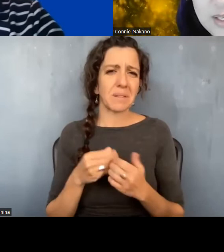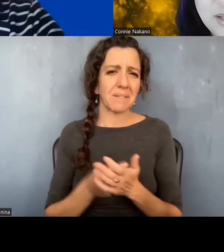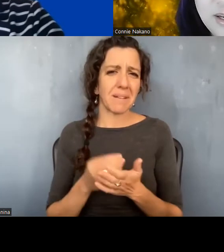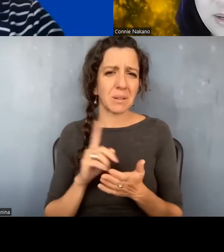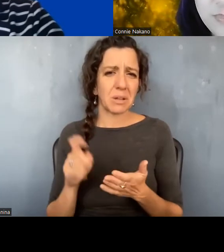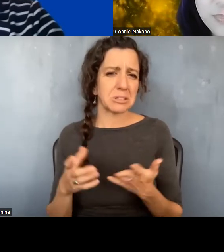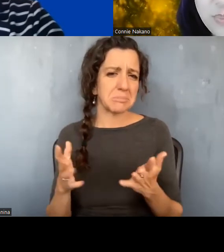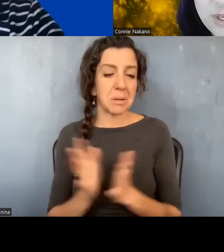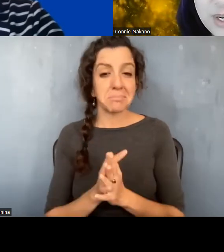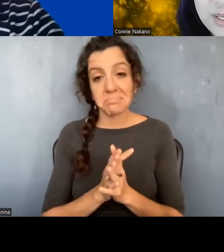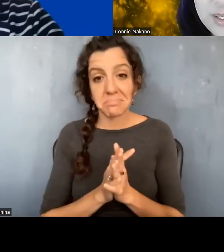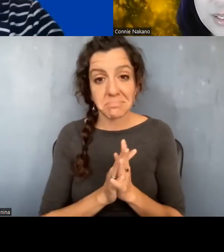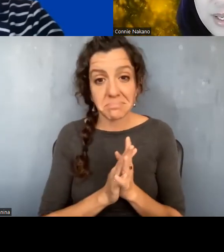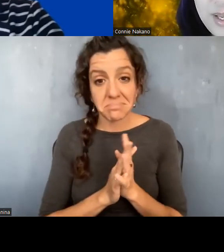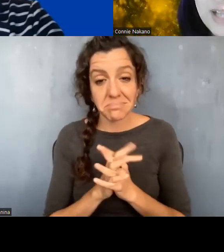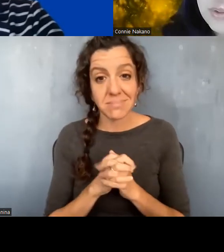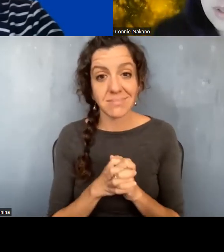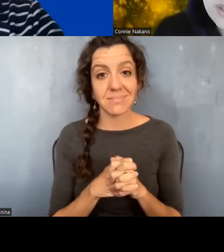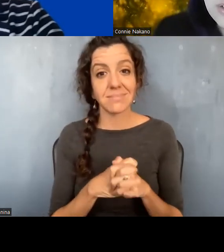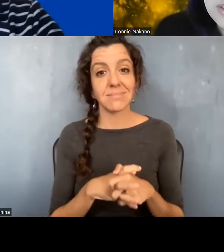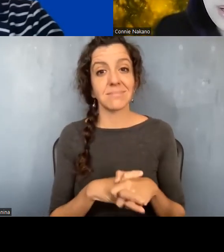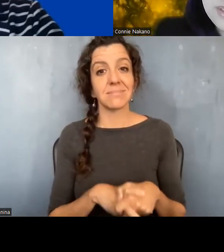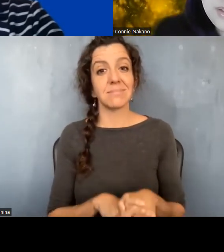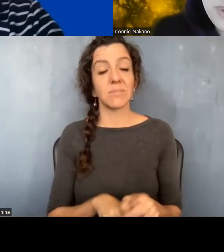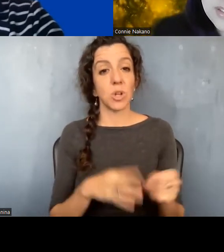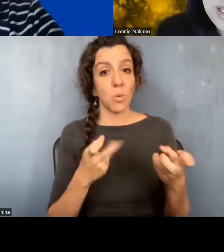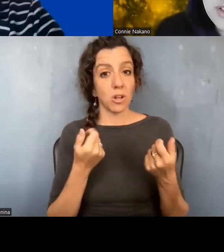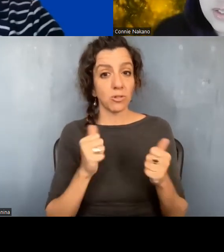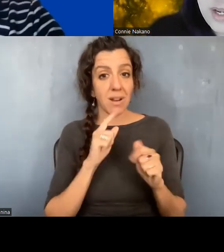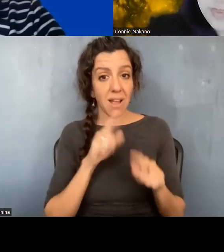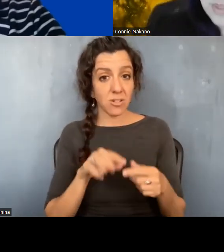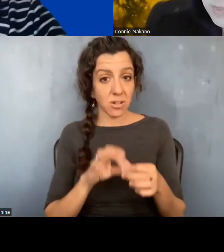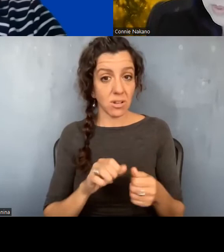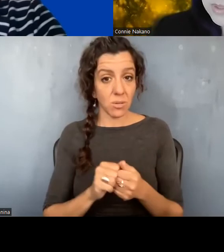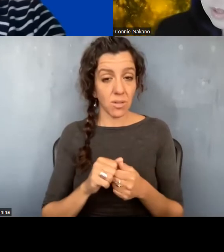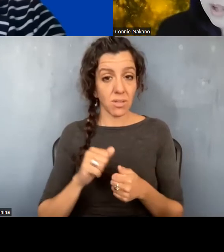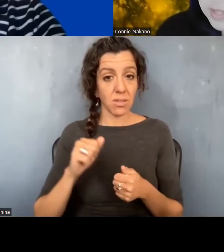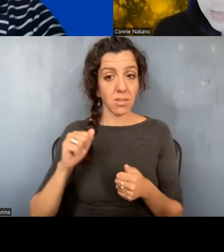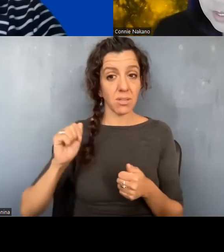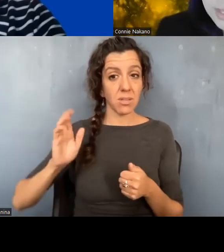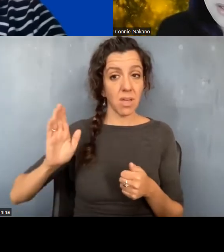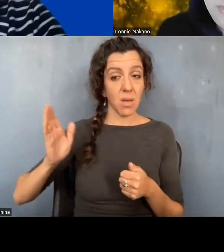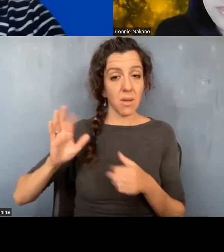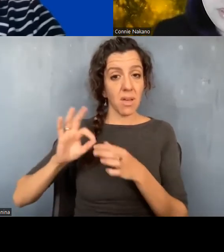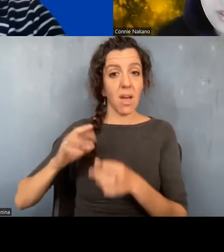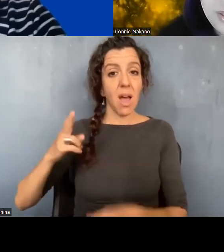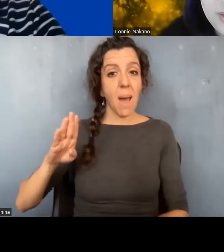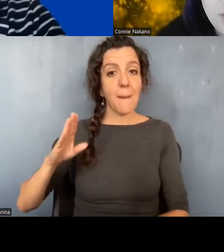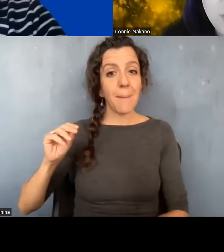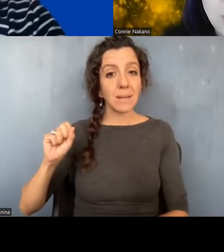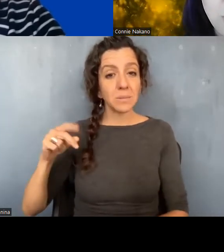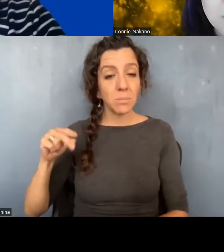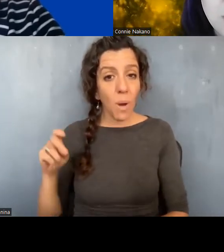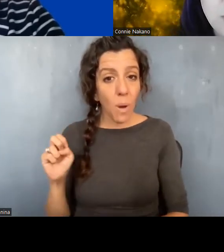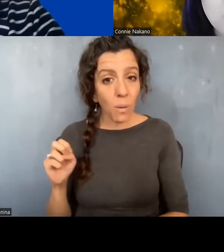here. We want to try to answer all the questions about the presentation and just the hubs and spokes concept